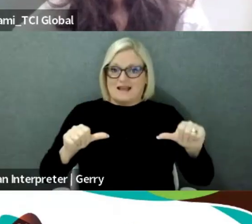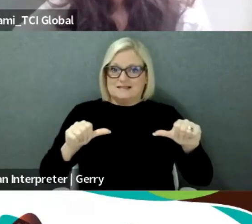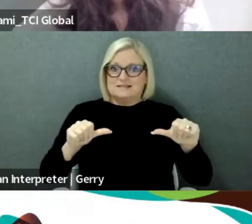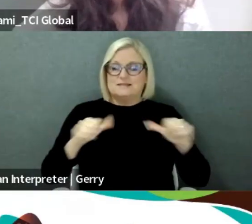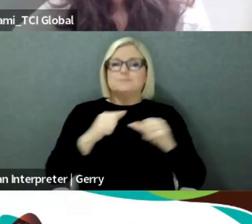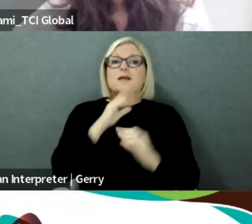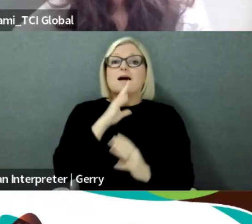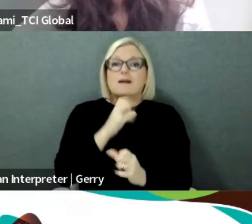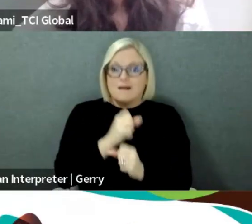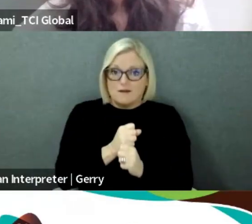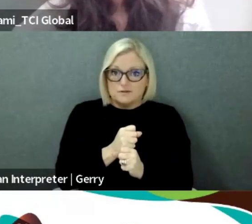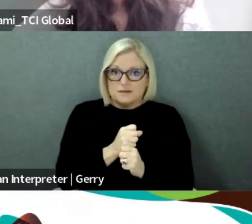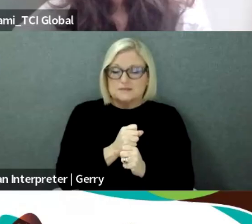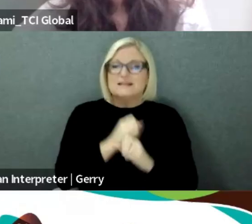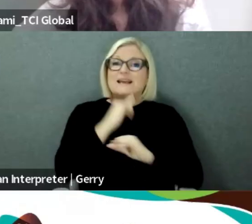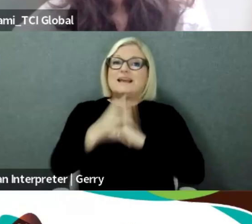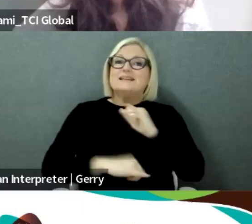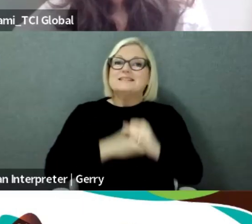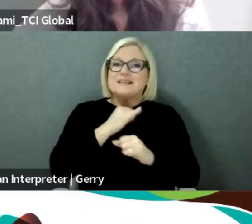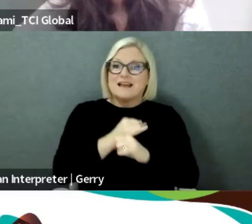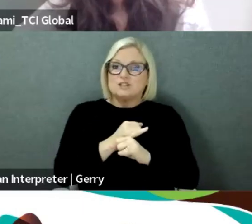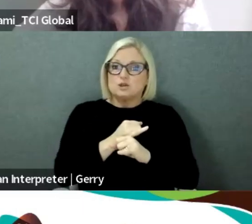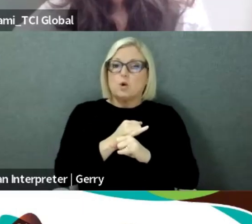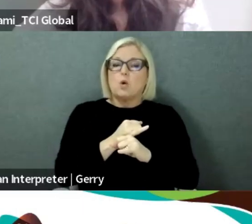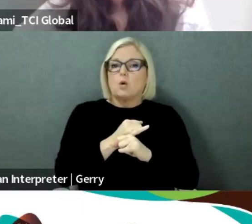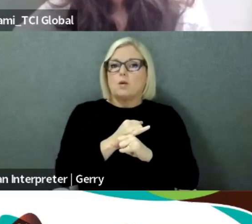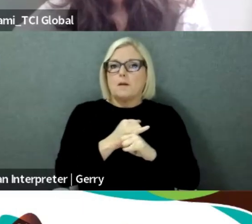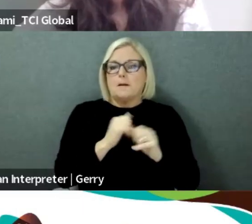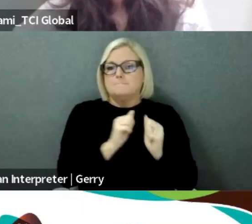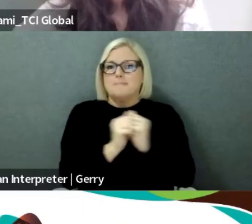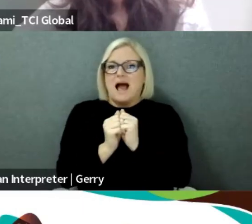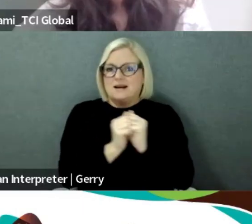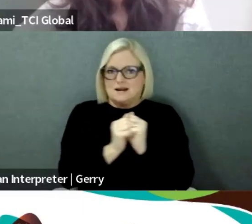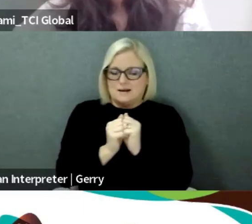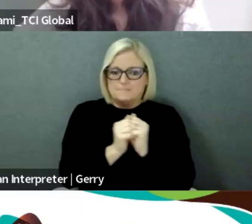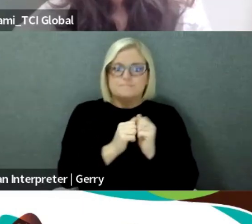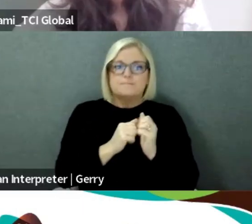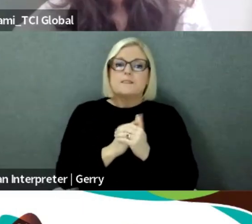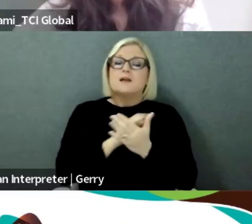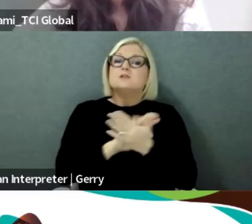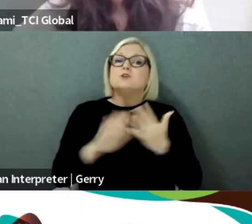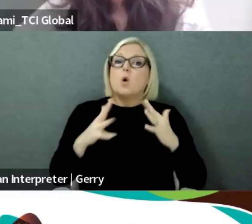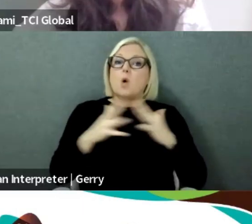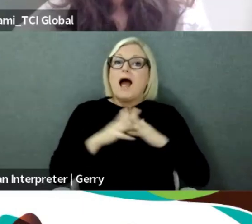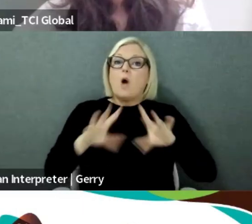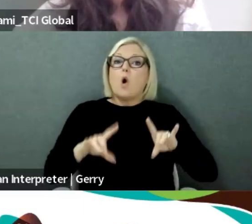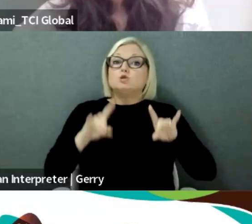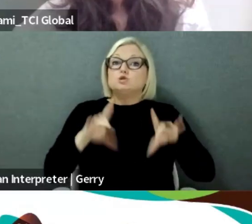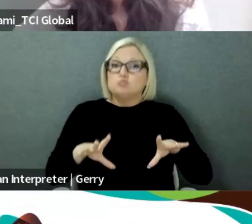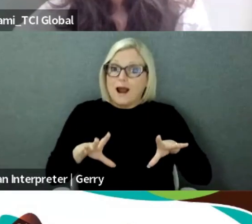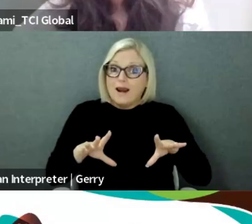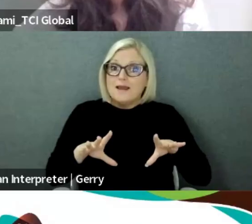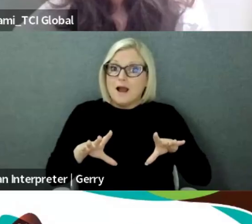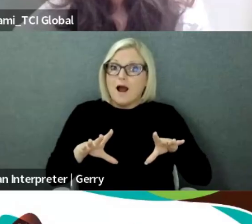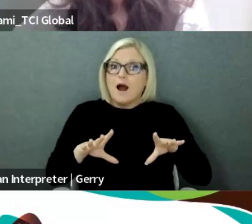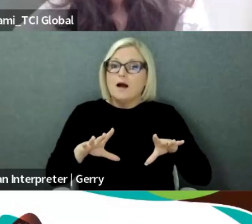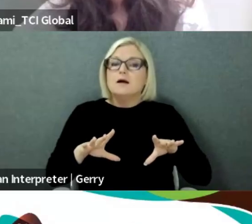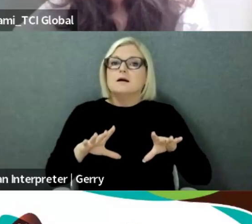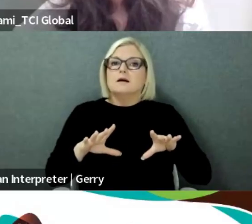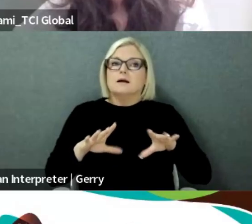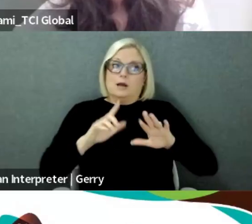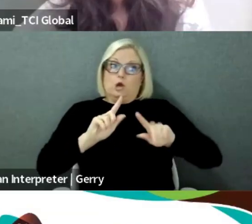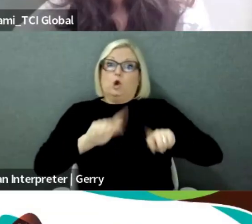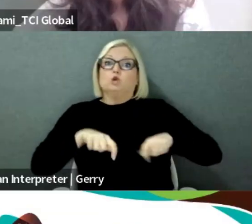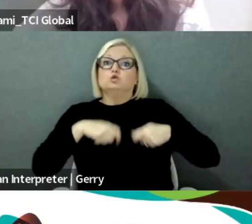role of government and international cooperation, including how Australia contribute to moving this agenda forward in